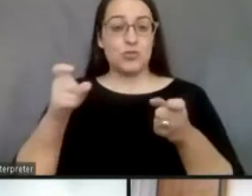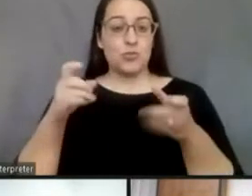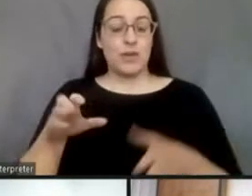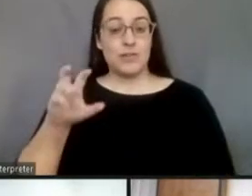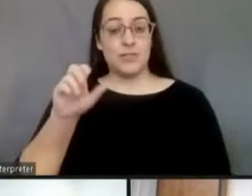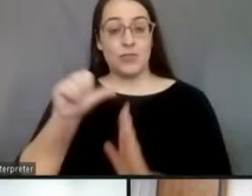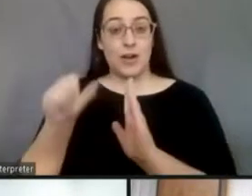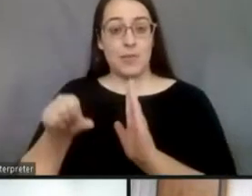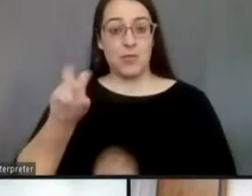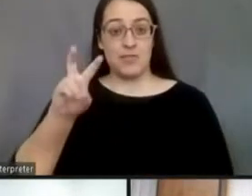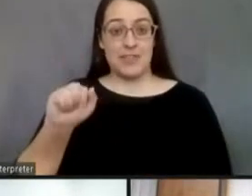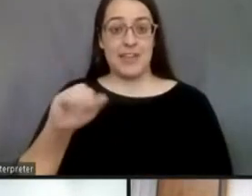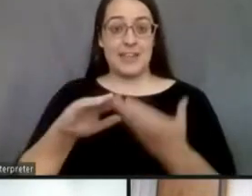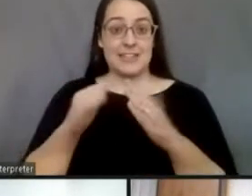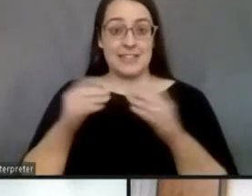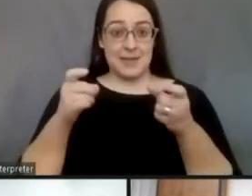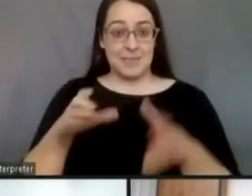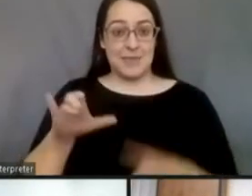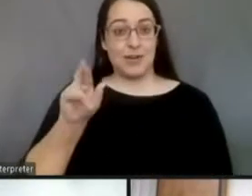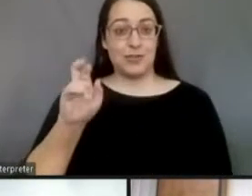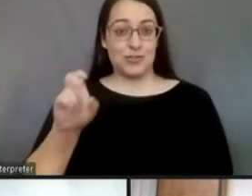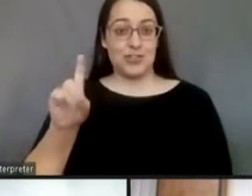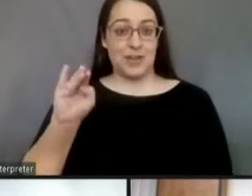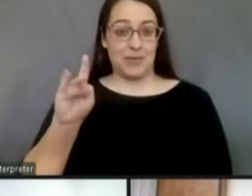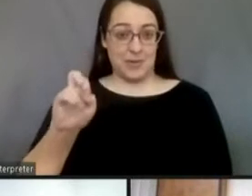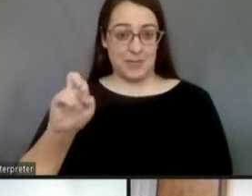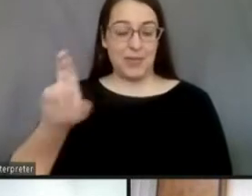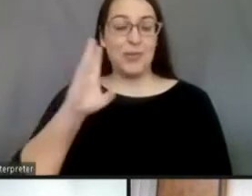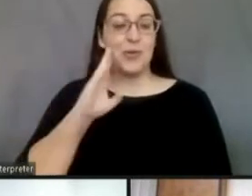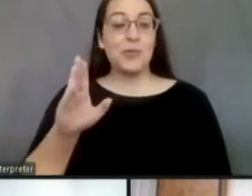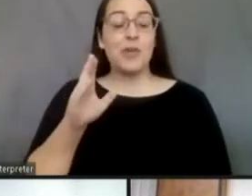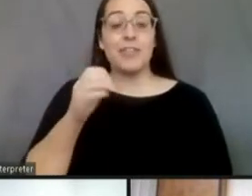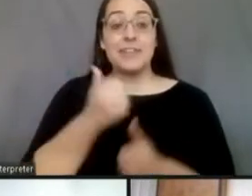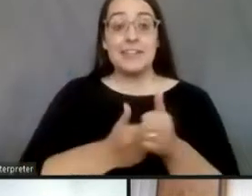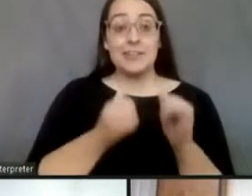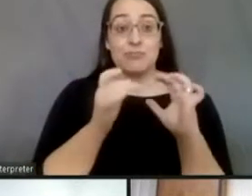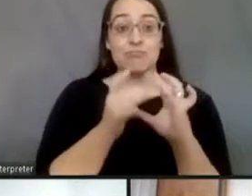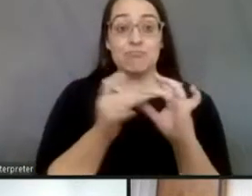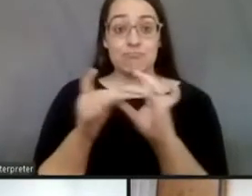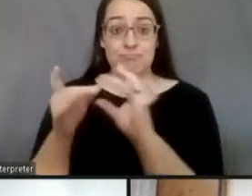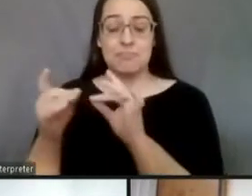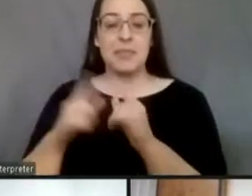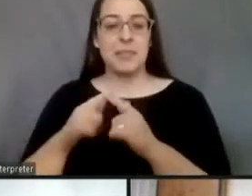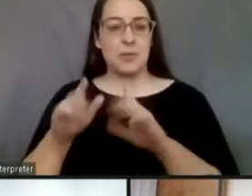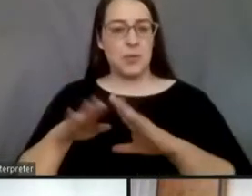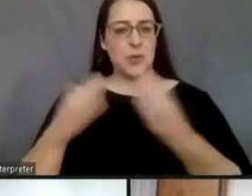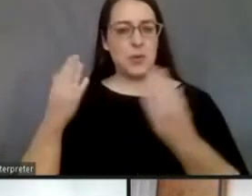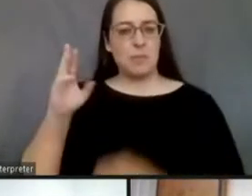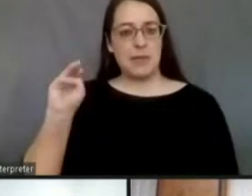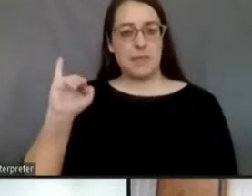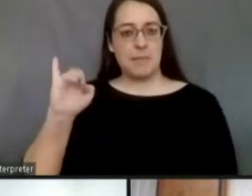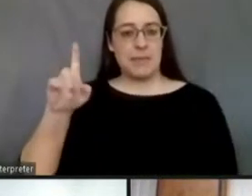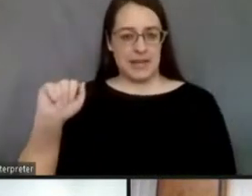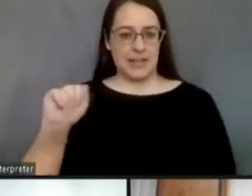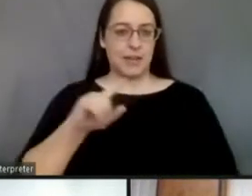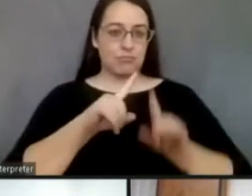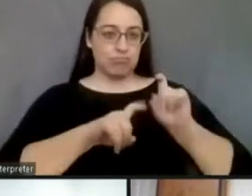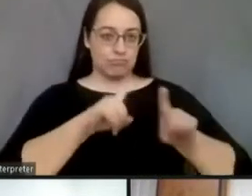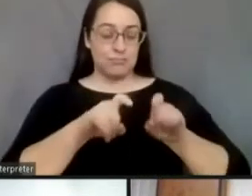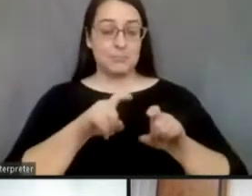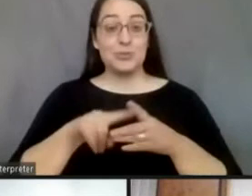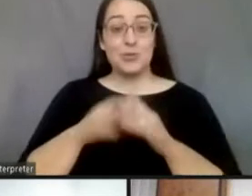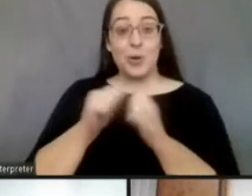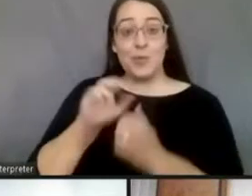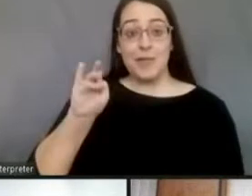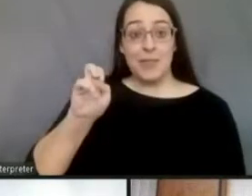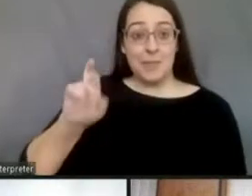Manager. Up to some statements from our panel members, and then we'll questions from the media who are in attendance. Mayor Nelson, we'll start with you.